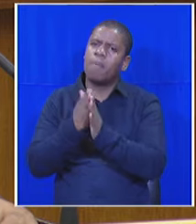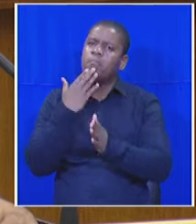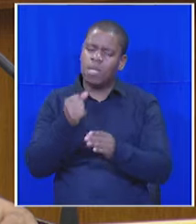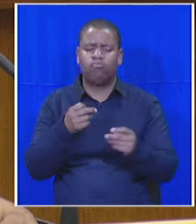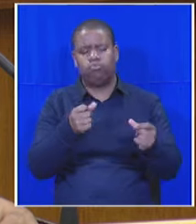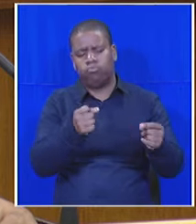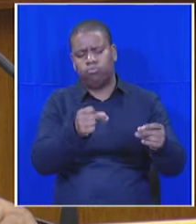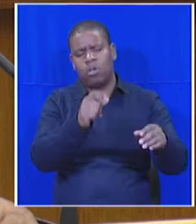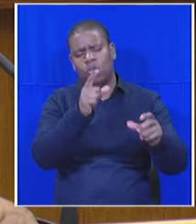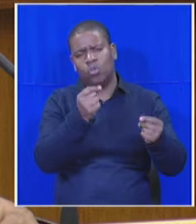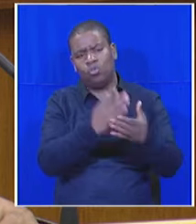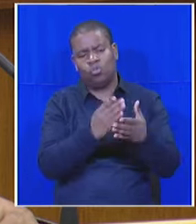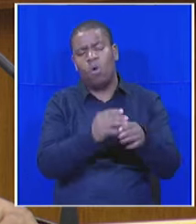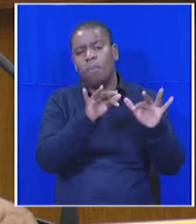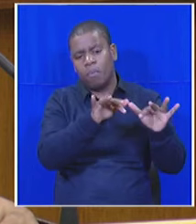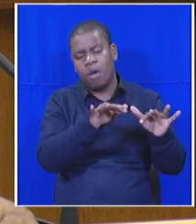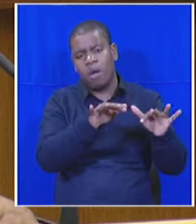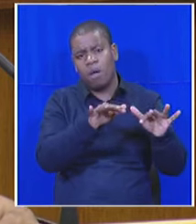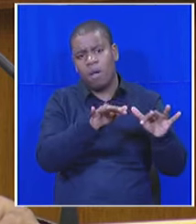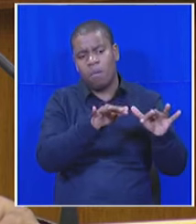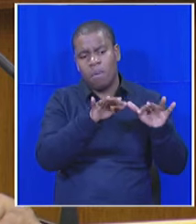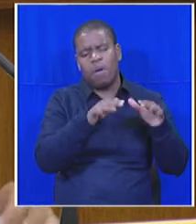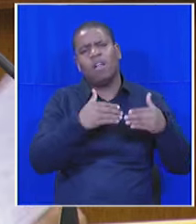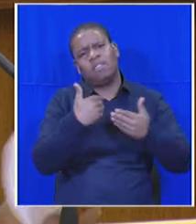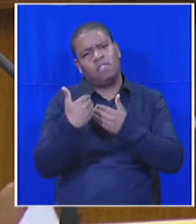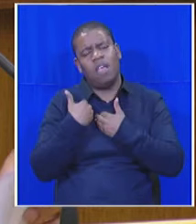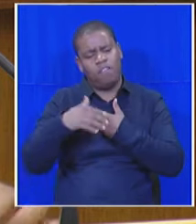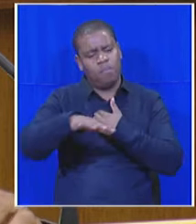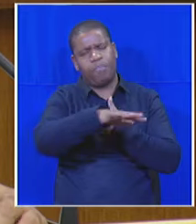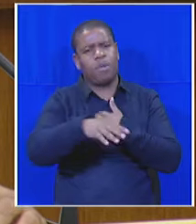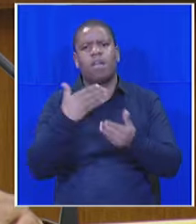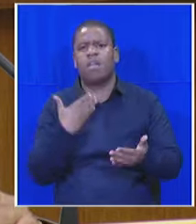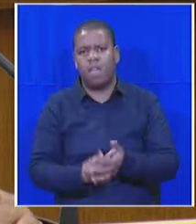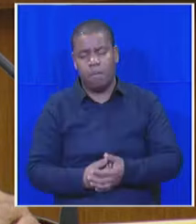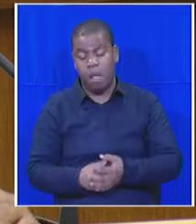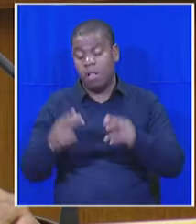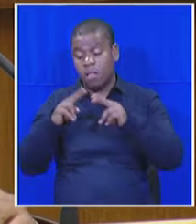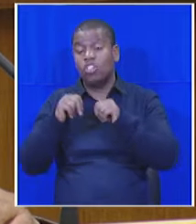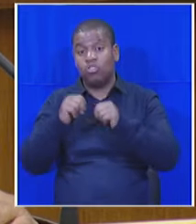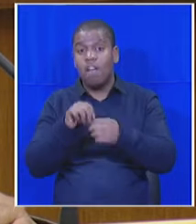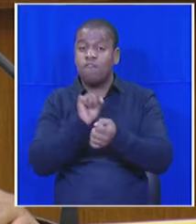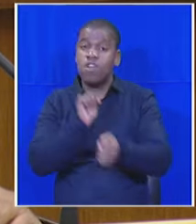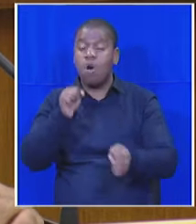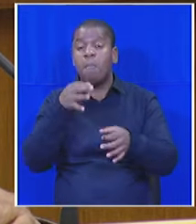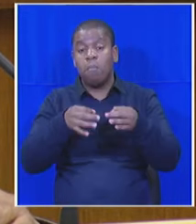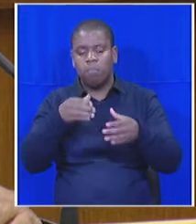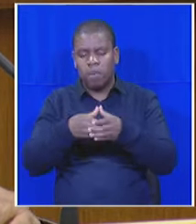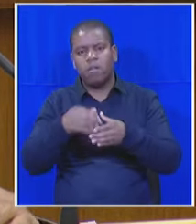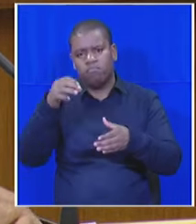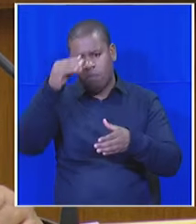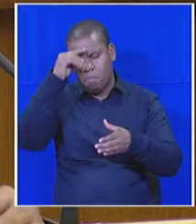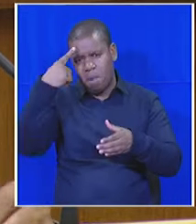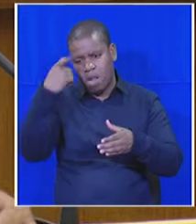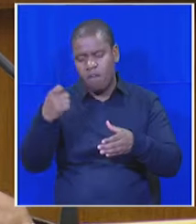accelerated so that we can get our people to live in a safe environment. Having said that, the National Freedom Party believes that policing is under